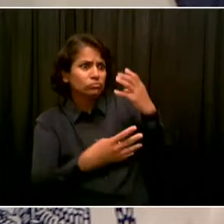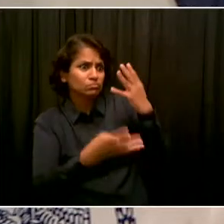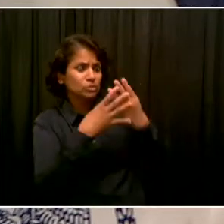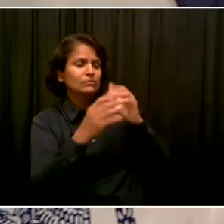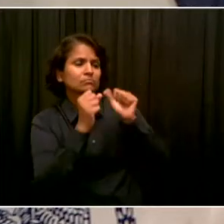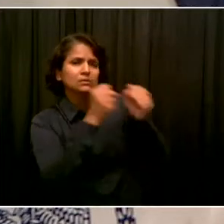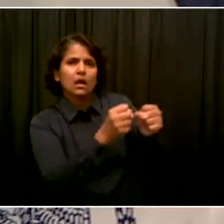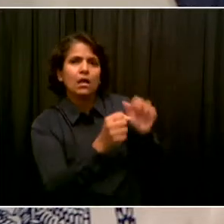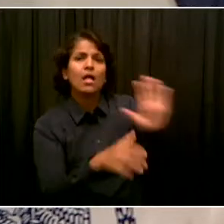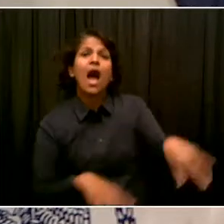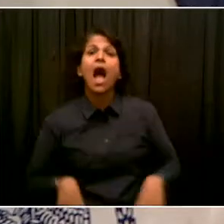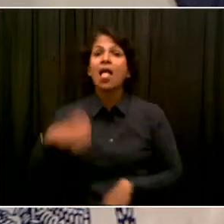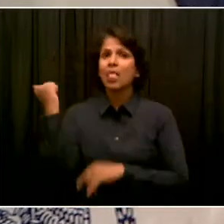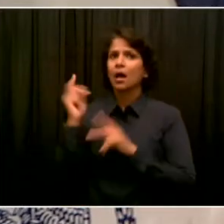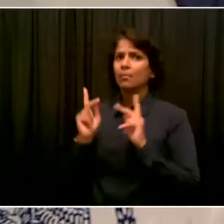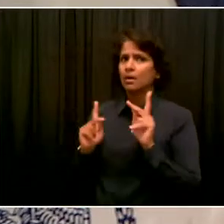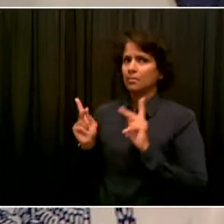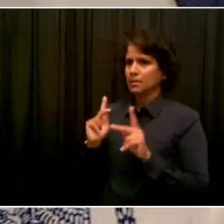can be done immediately.